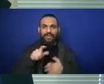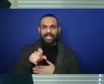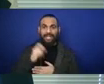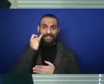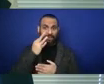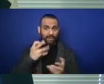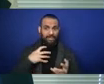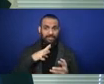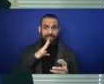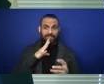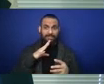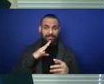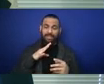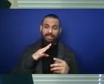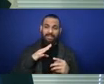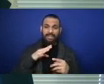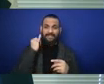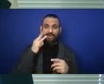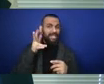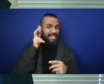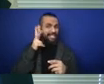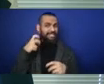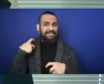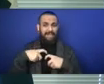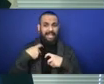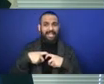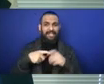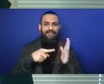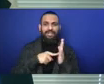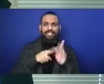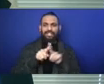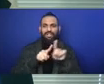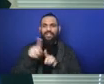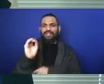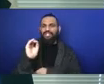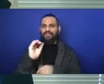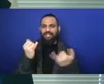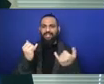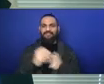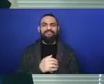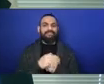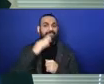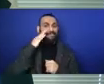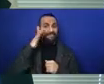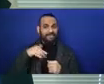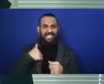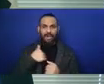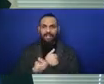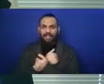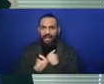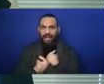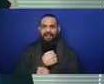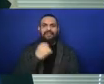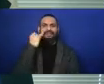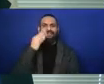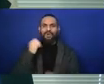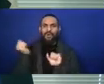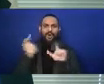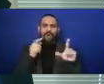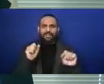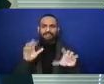participar en español, oprime estrella cero en su teléfono ahora. I would love it if we could all be together